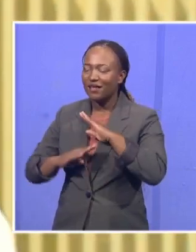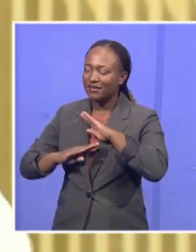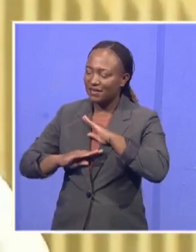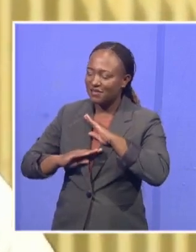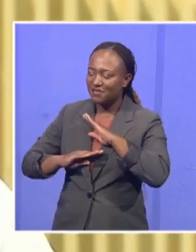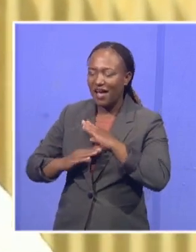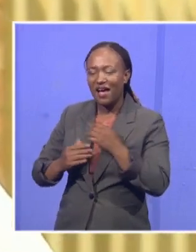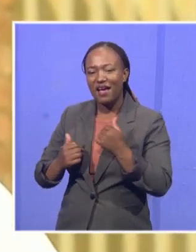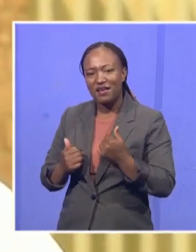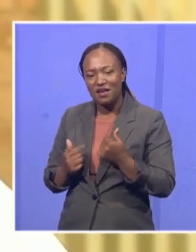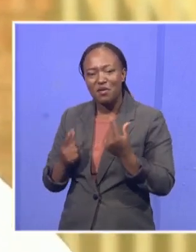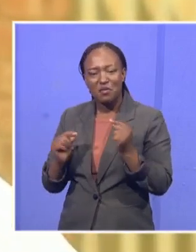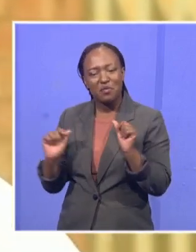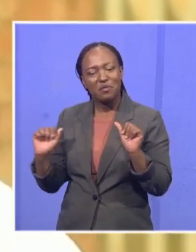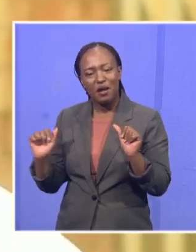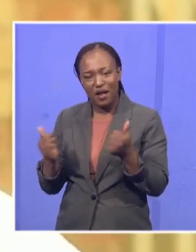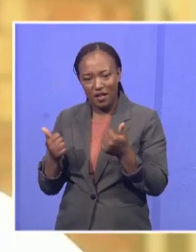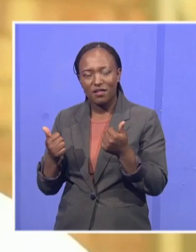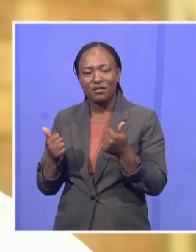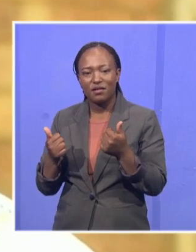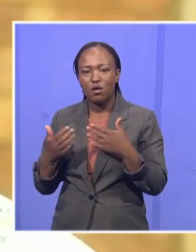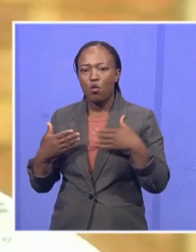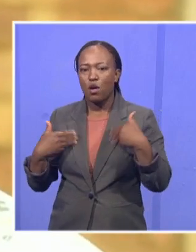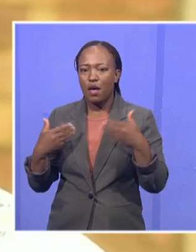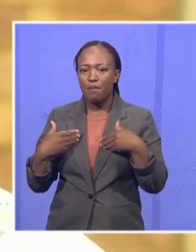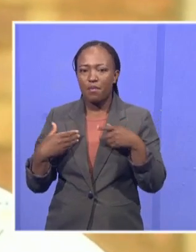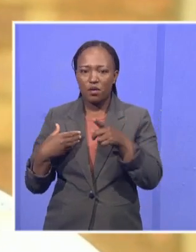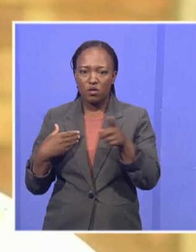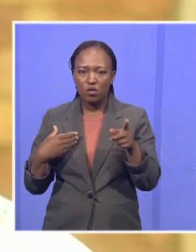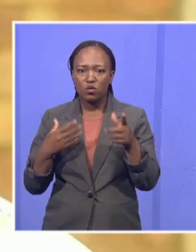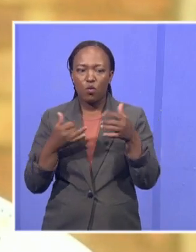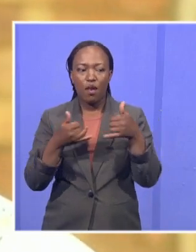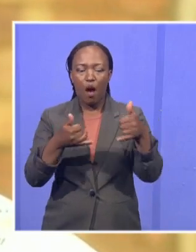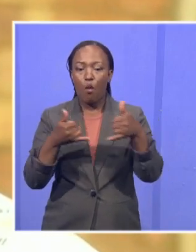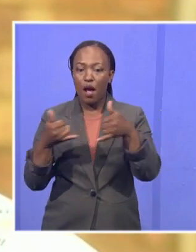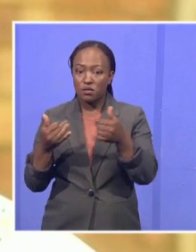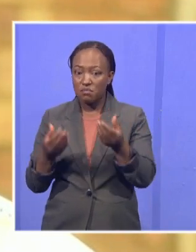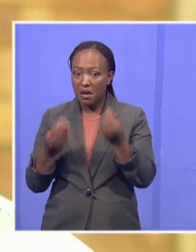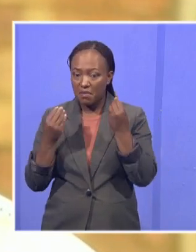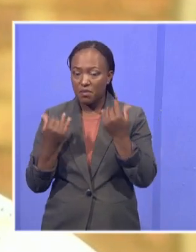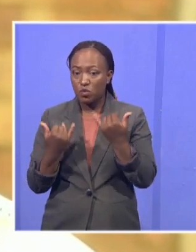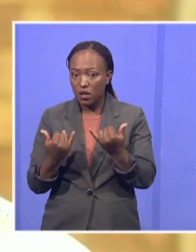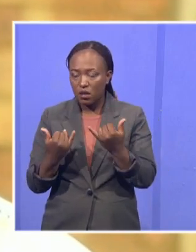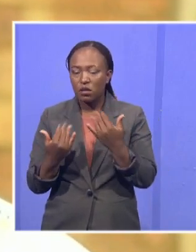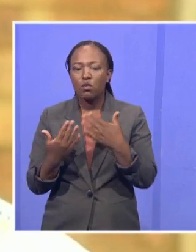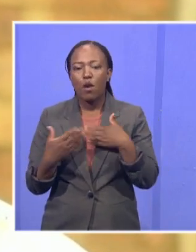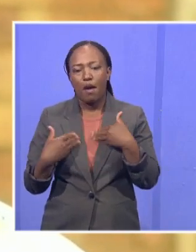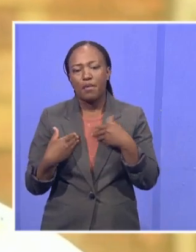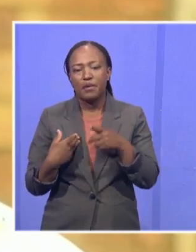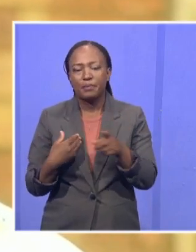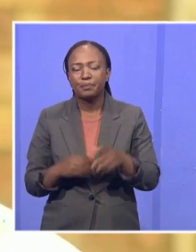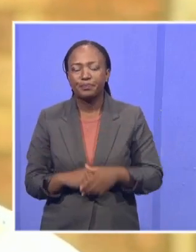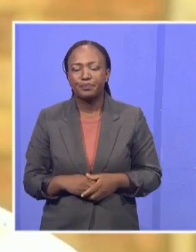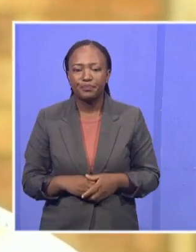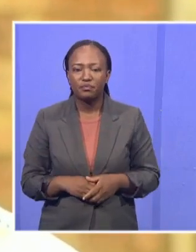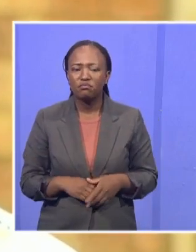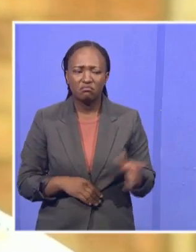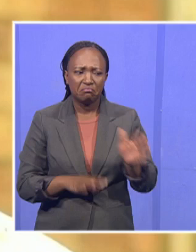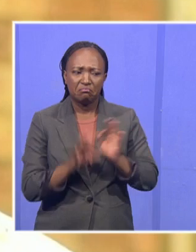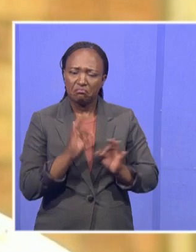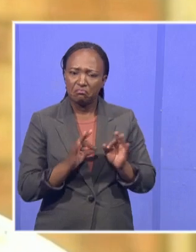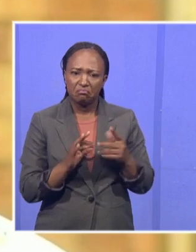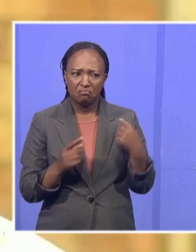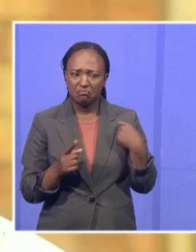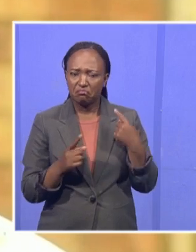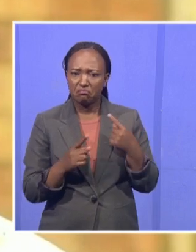well, and we are happy for those who are going to receive awards today. And tell us about the journey that you